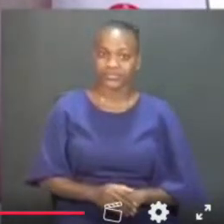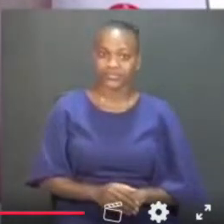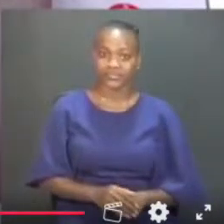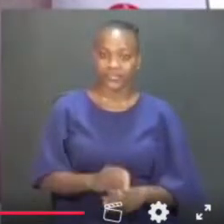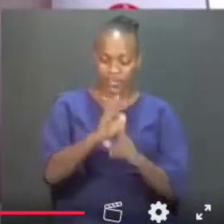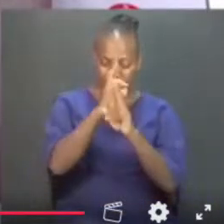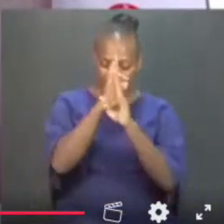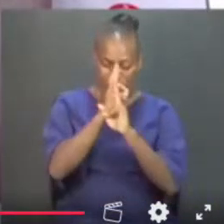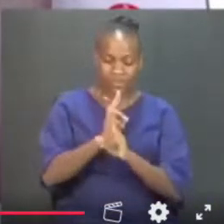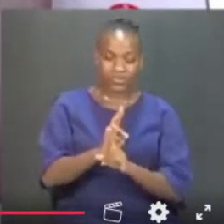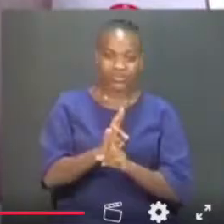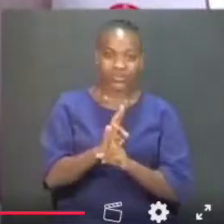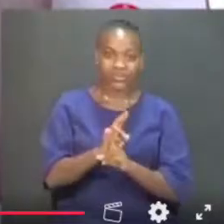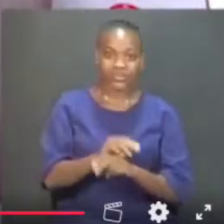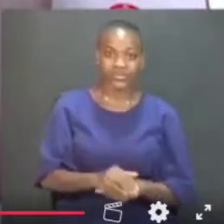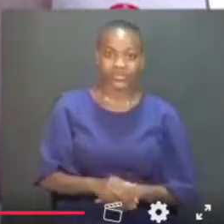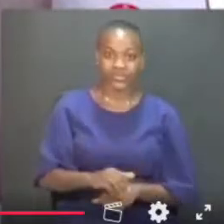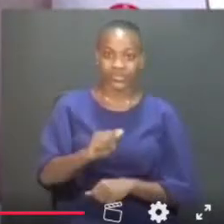Honorable